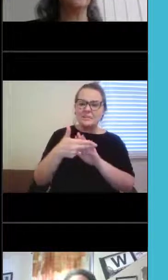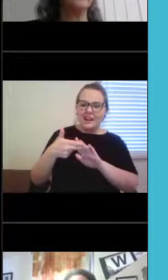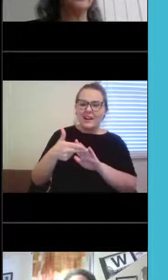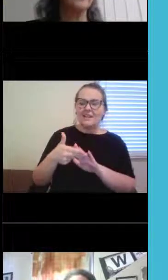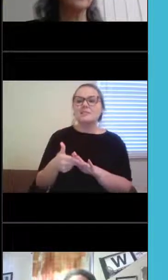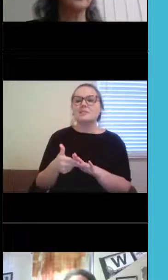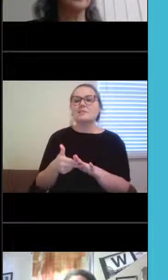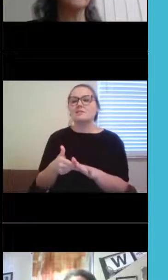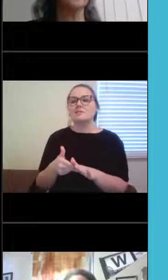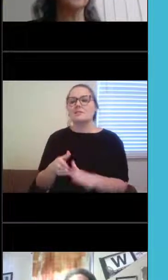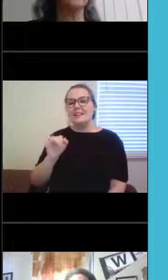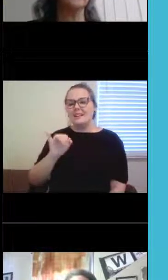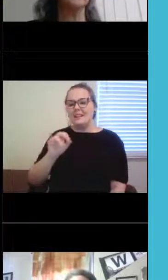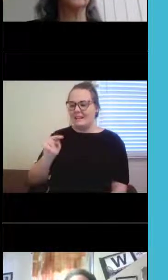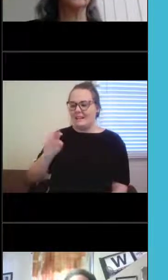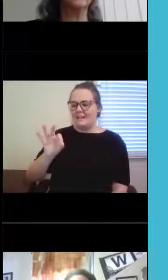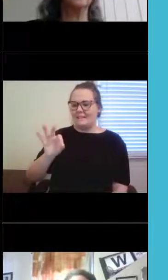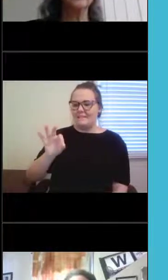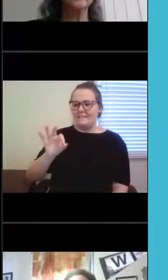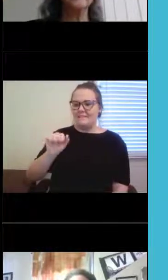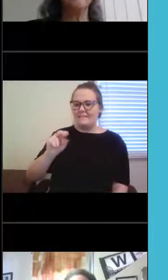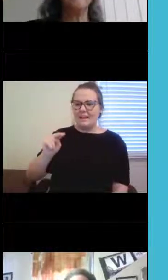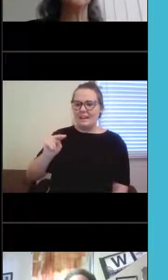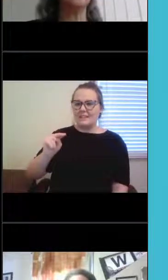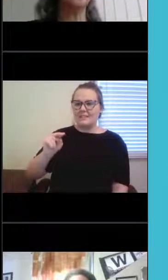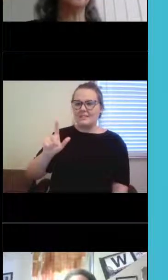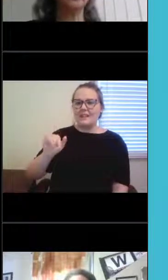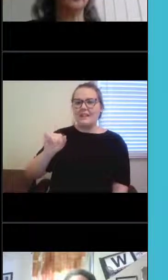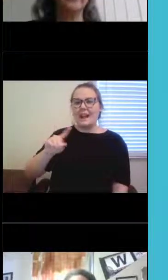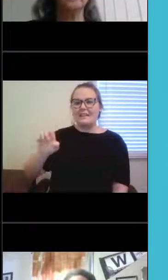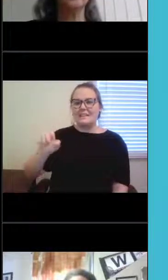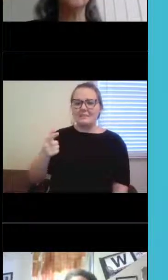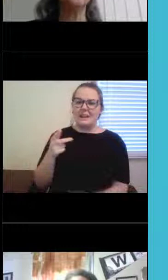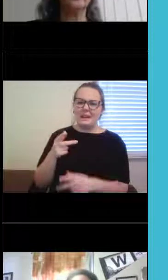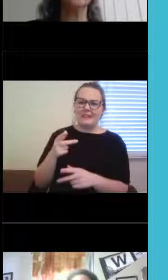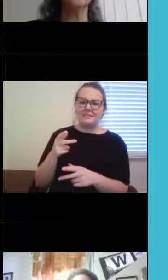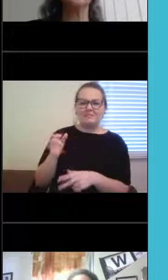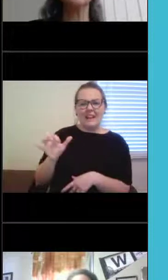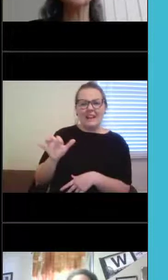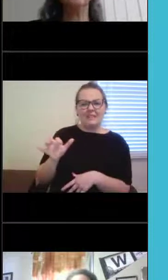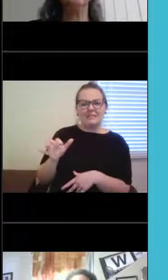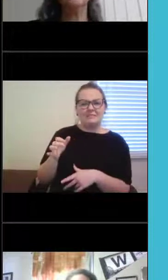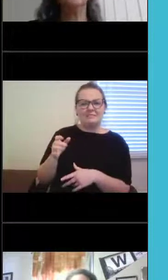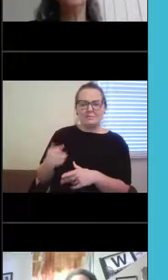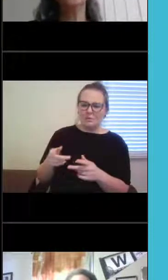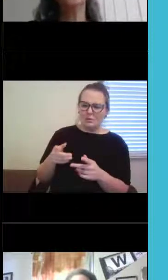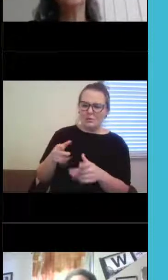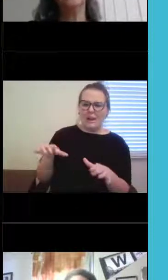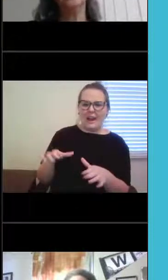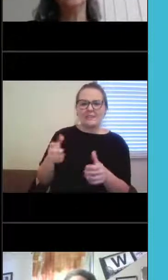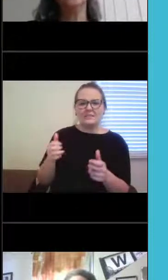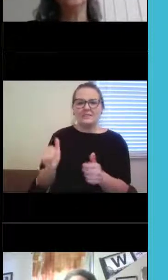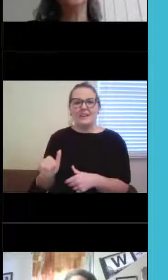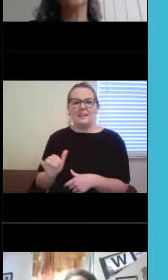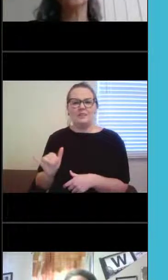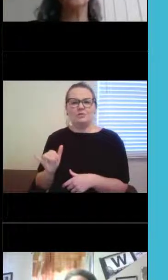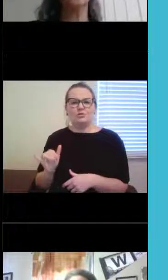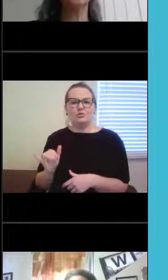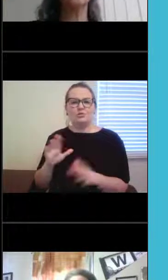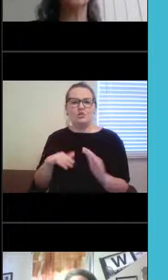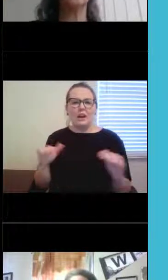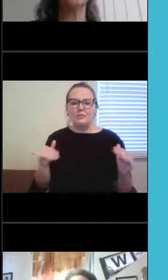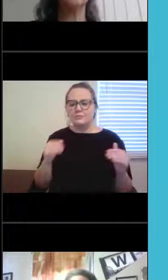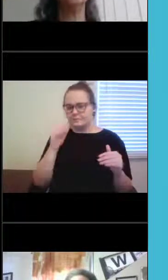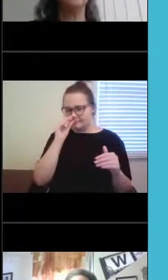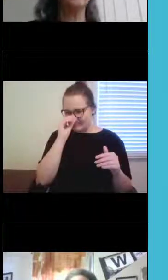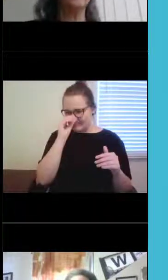or infantilizing responses, being treated like a child, having people pull away from you, these type of things. These were related to